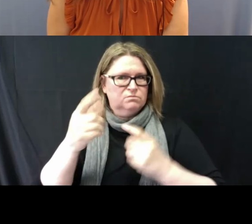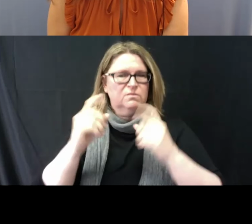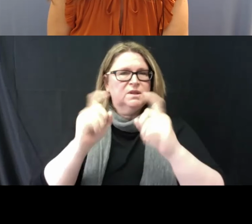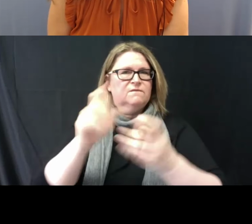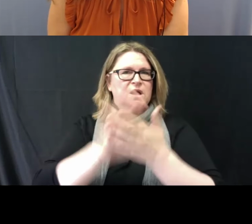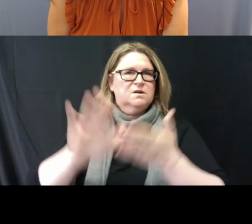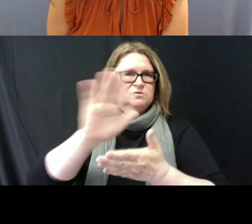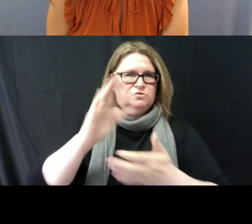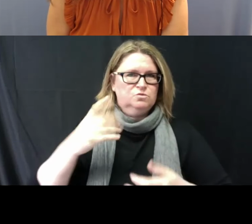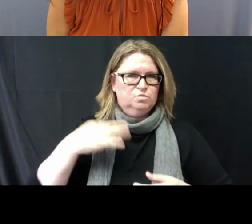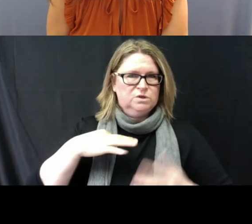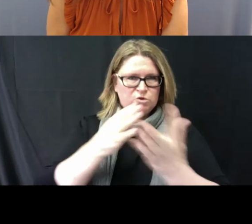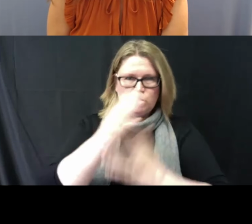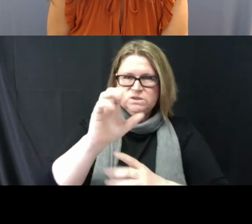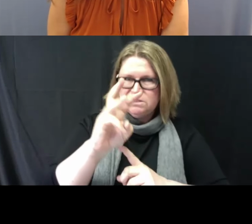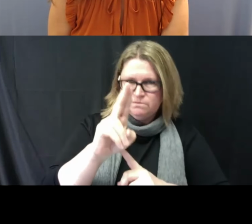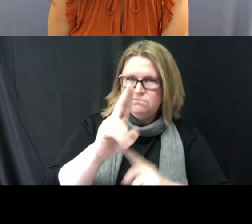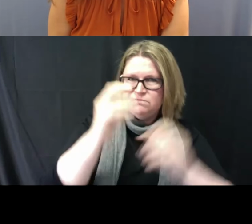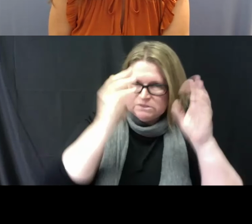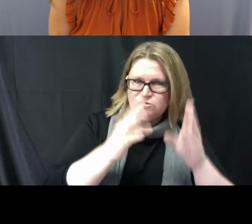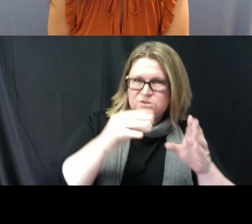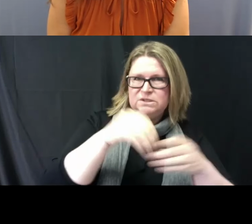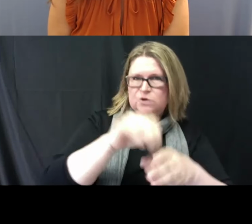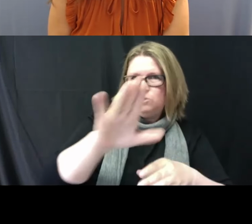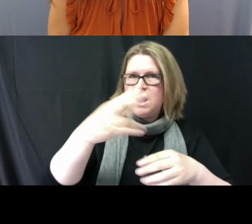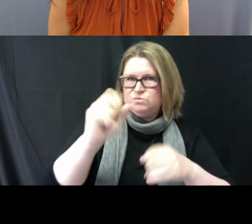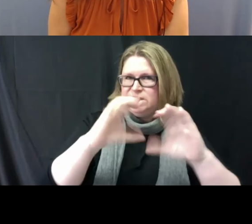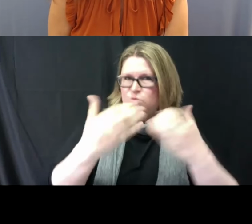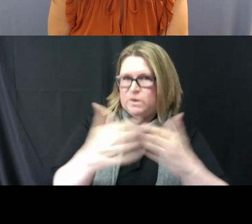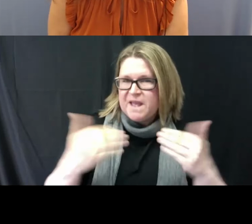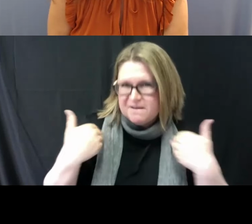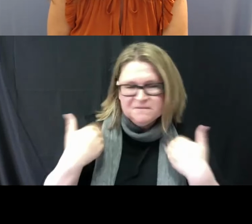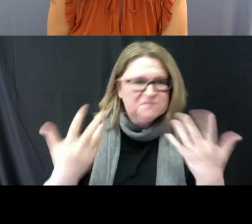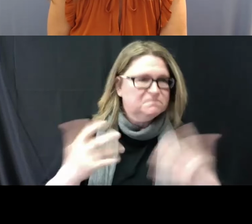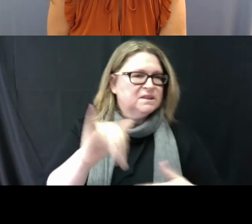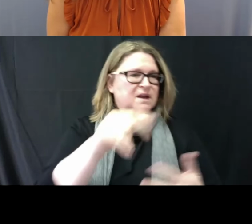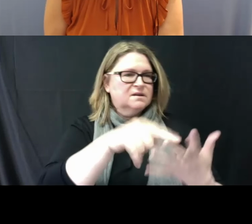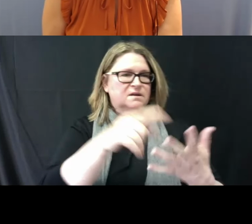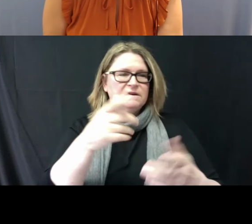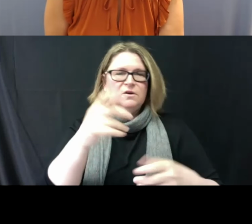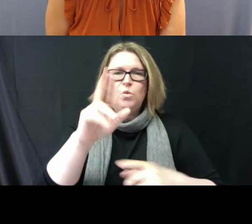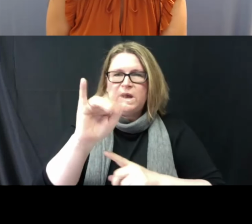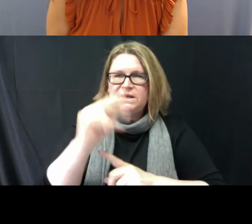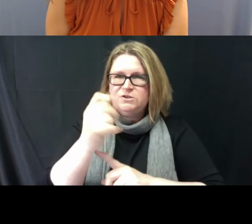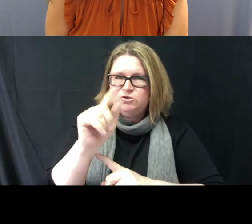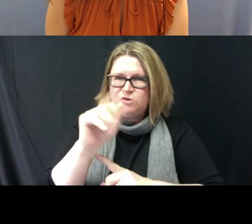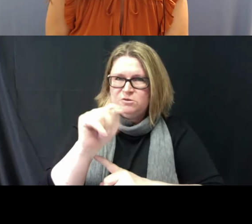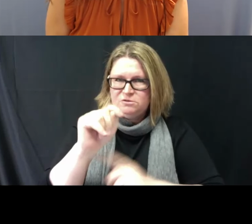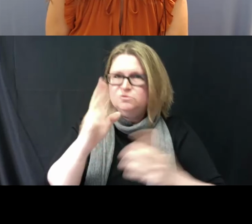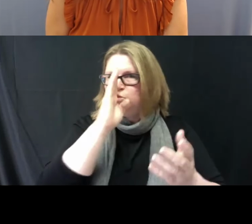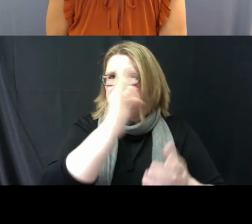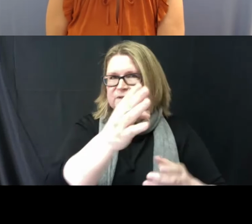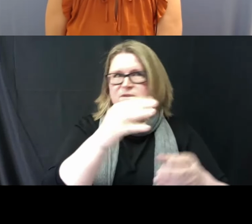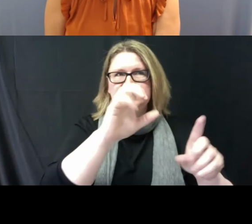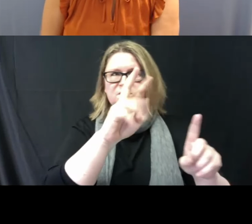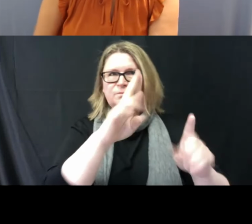high school level, college in high school, which is called CIHS. And then there's also